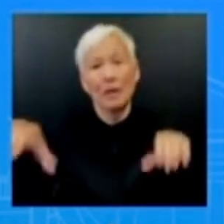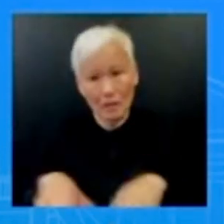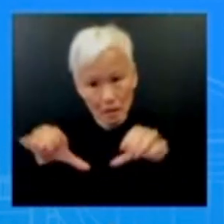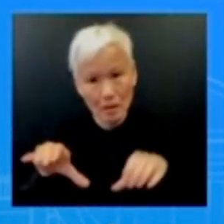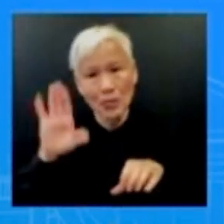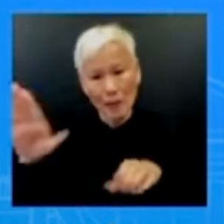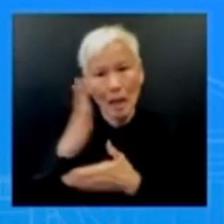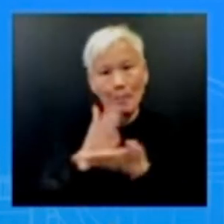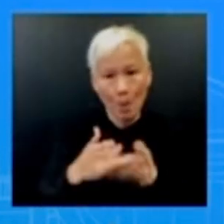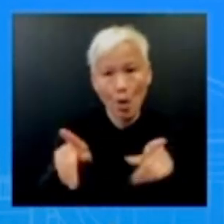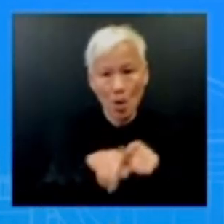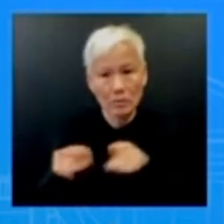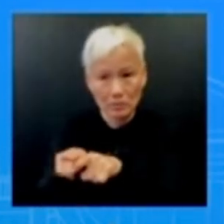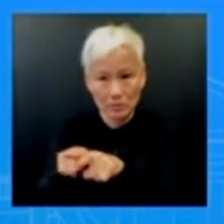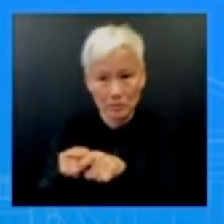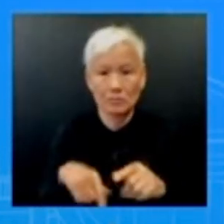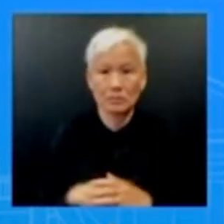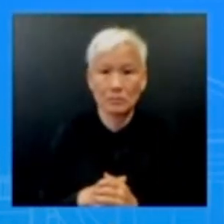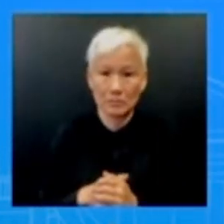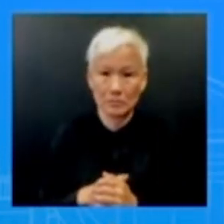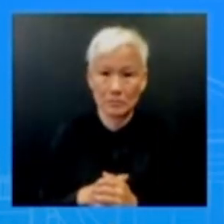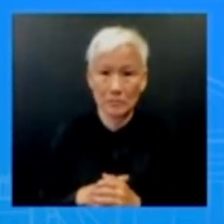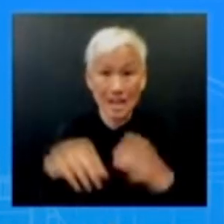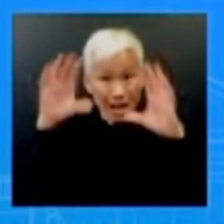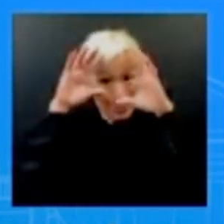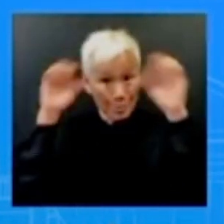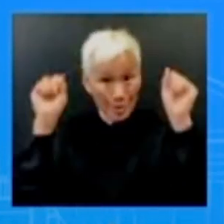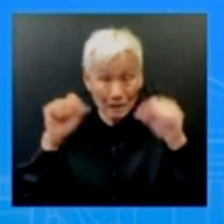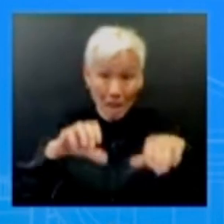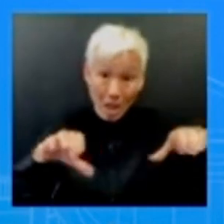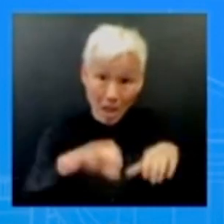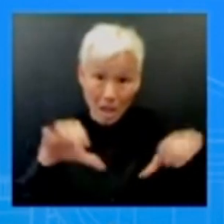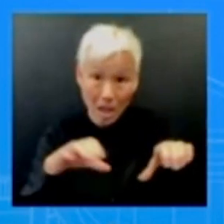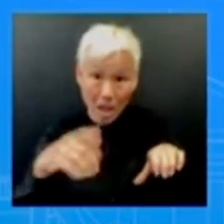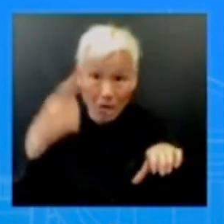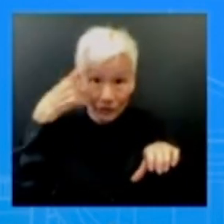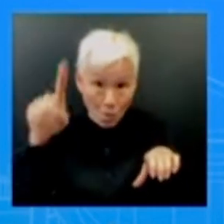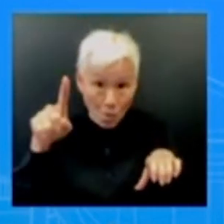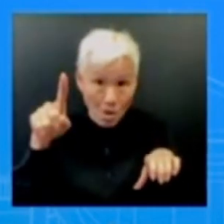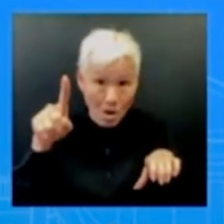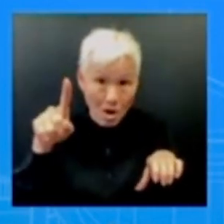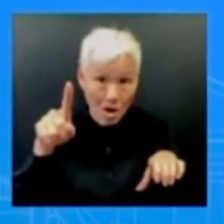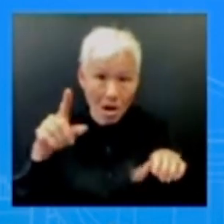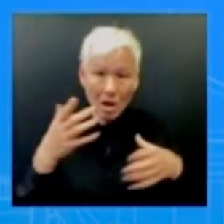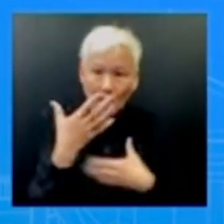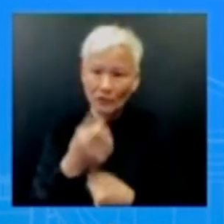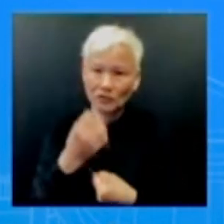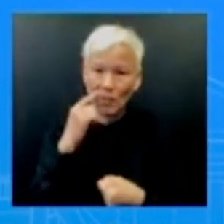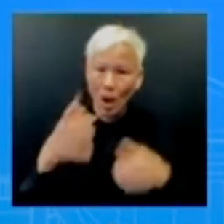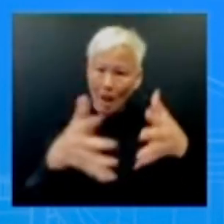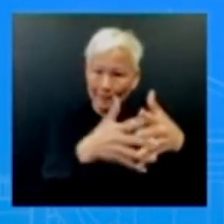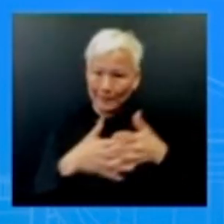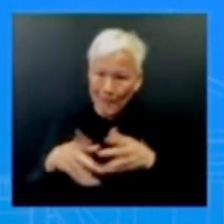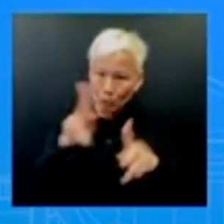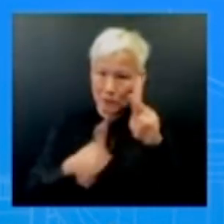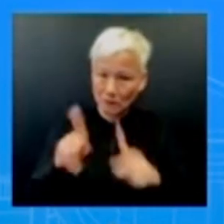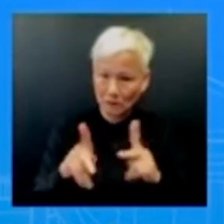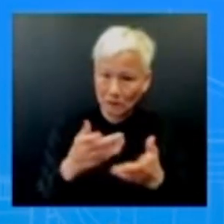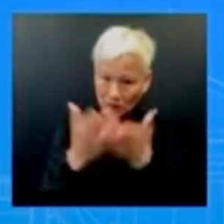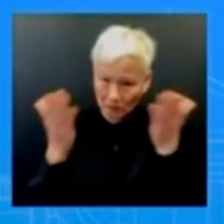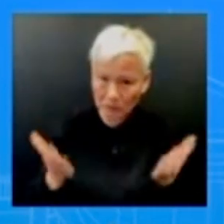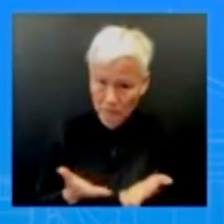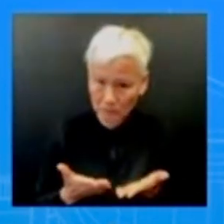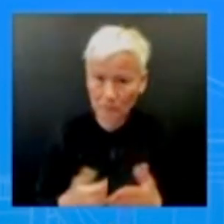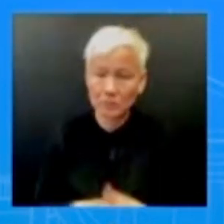is taking actions to give the American people confidence. Go ahead. Does the president view Jerome Powell's stewardship